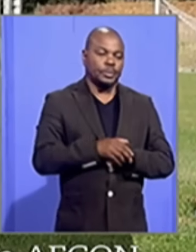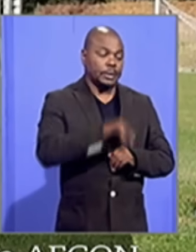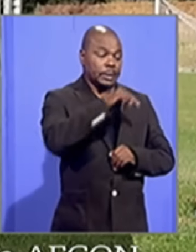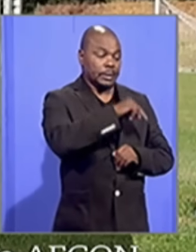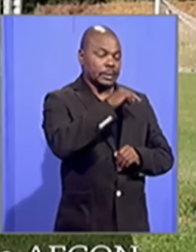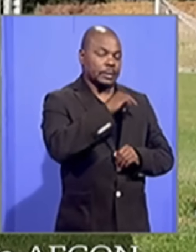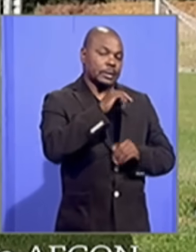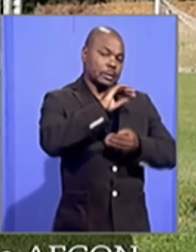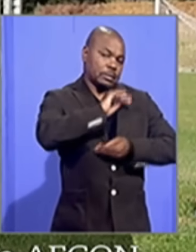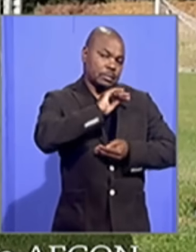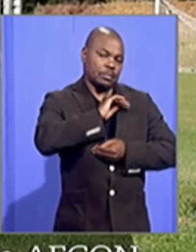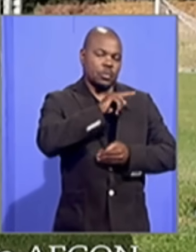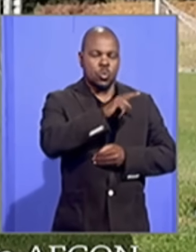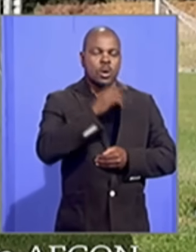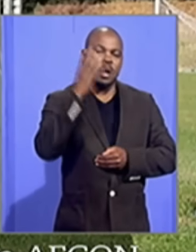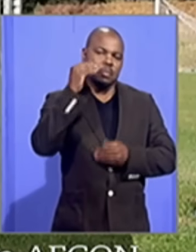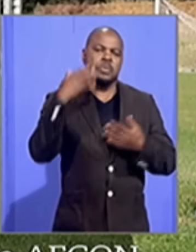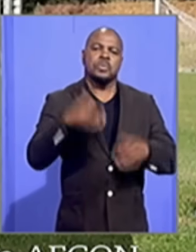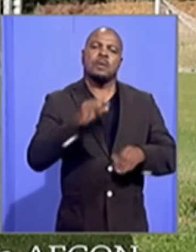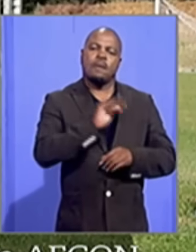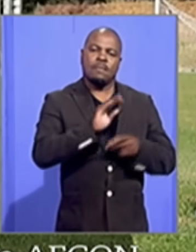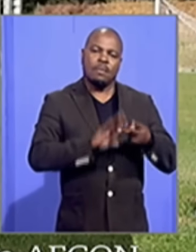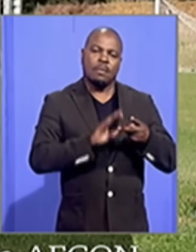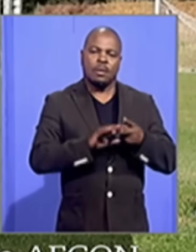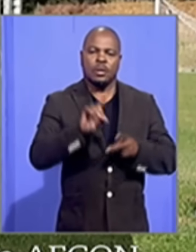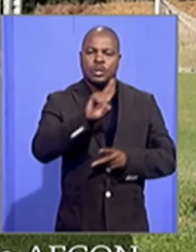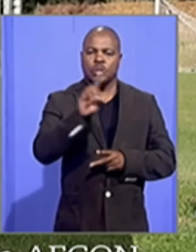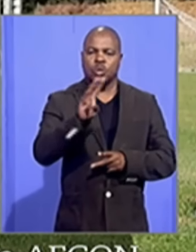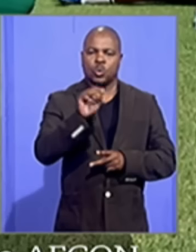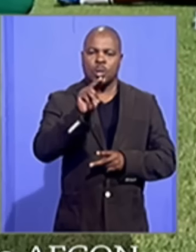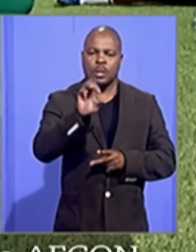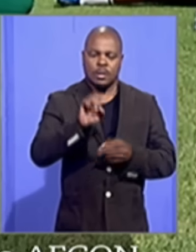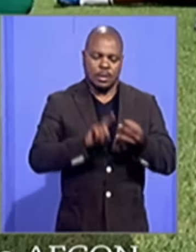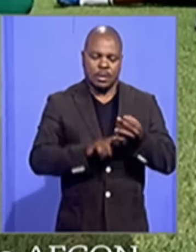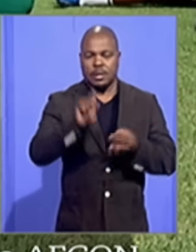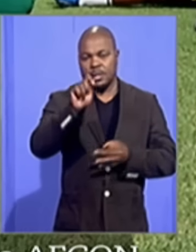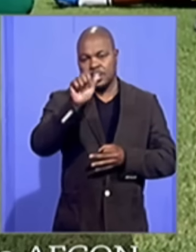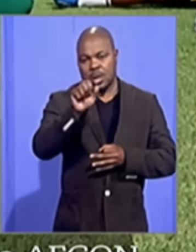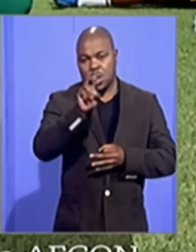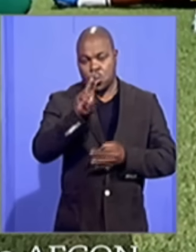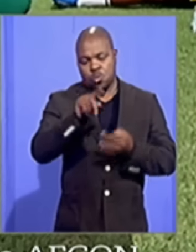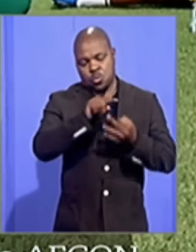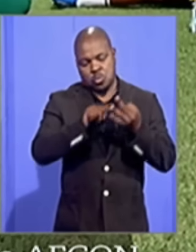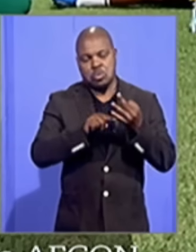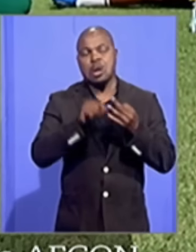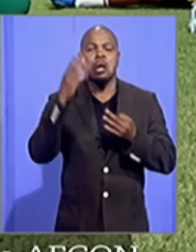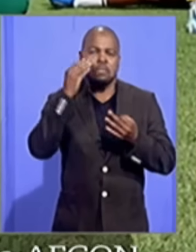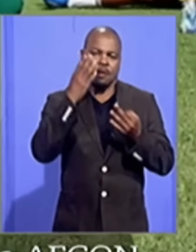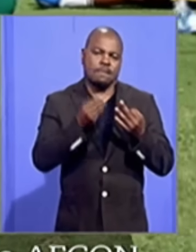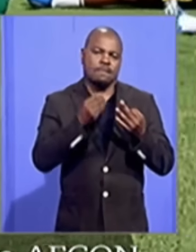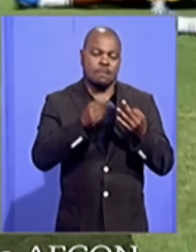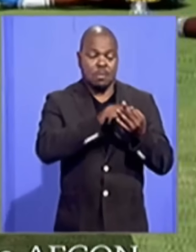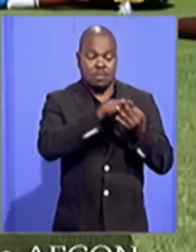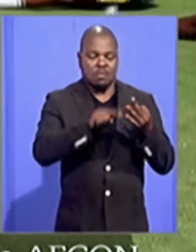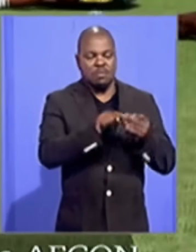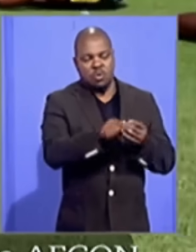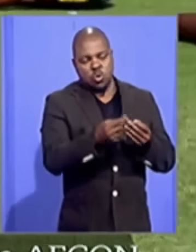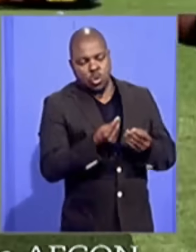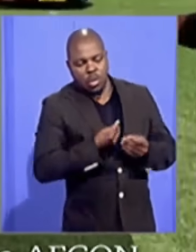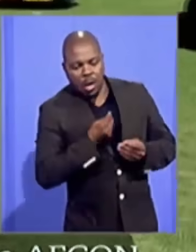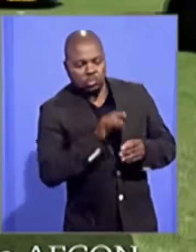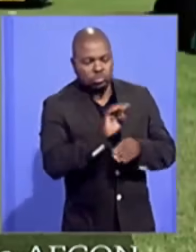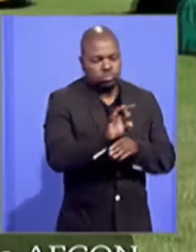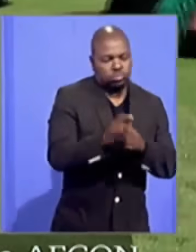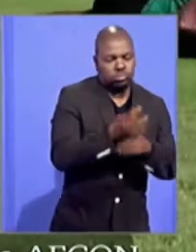nang le boiphihlelo mme e le nako a le sehlopheng ha mmoho le Themba Zwane le Phesitau, mme ho lebelletswe ha bona ba tla eletsa dipapadi tse ntšha